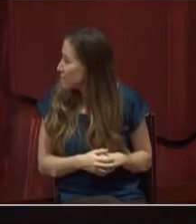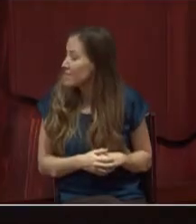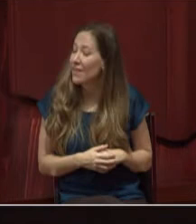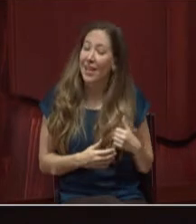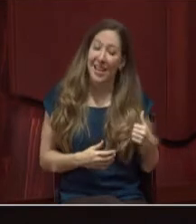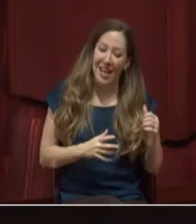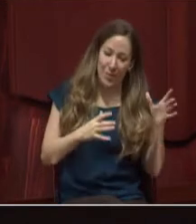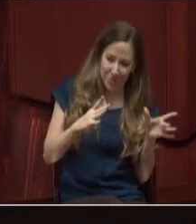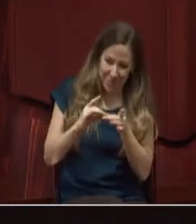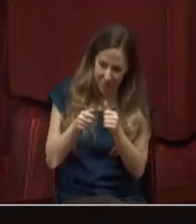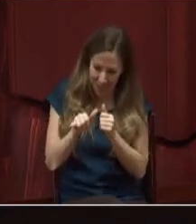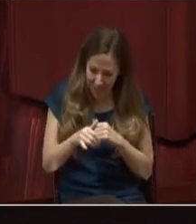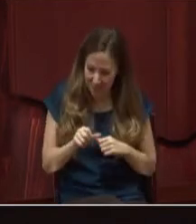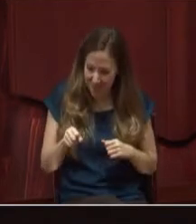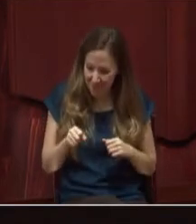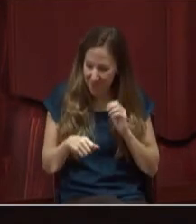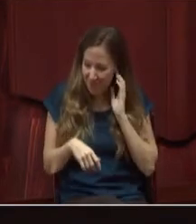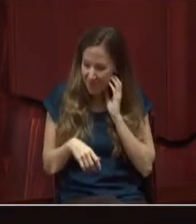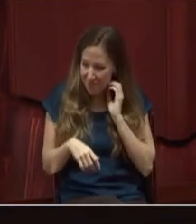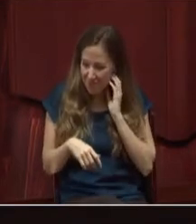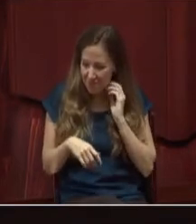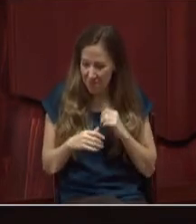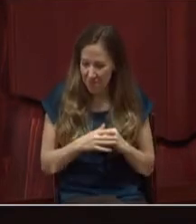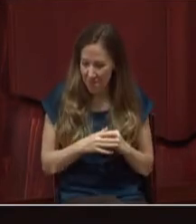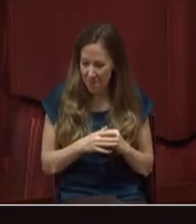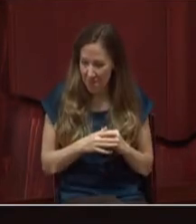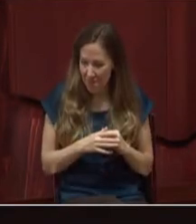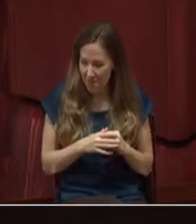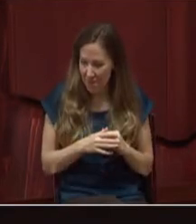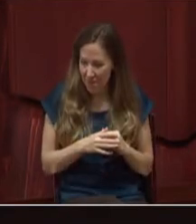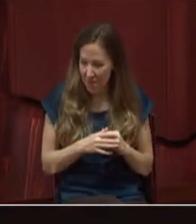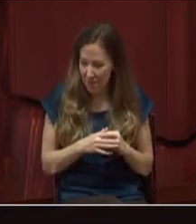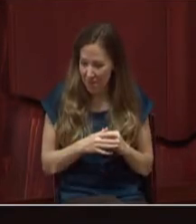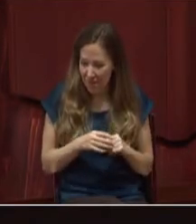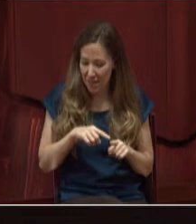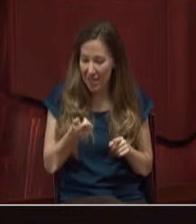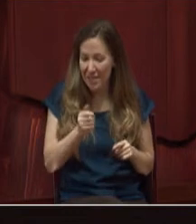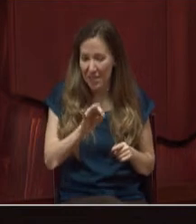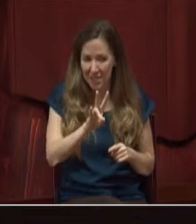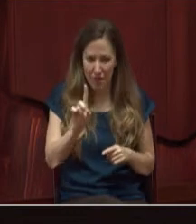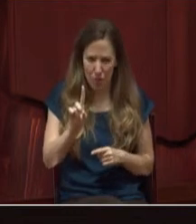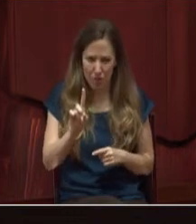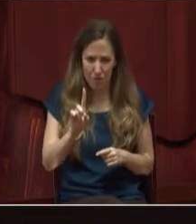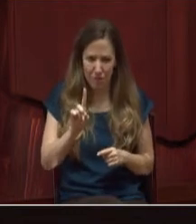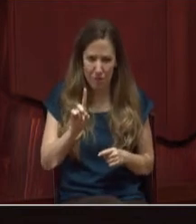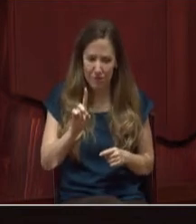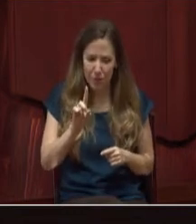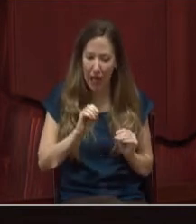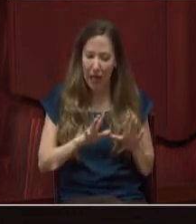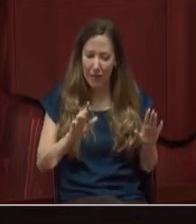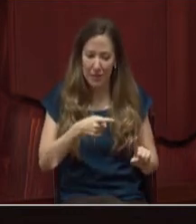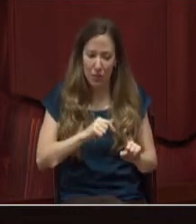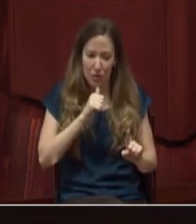that, the shortcoming became so apparent by 1971